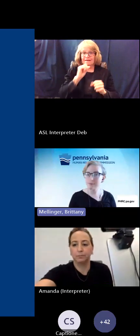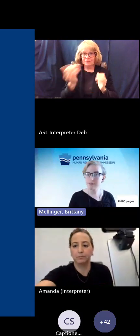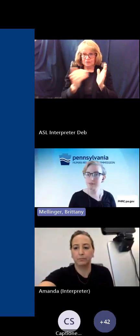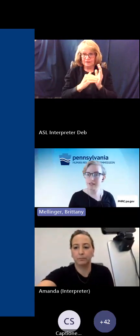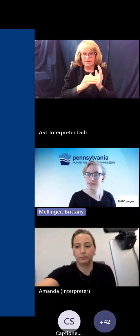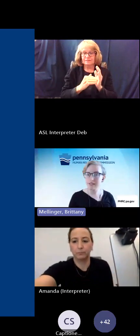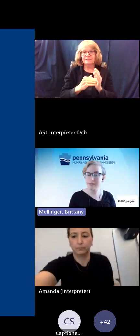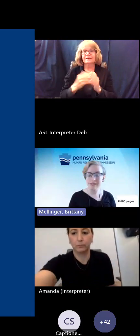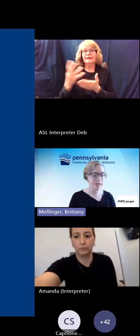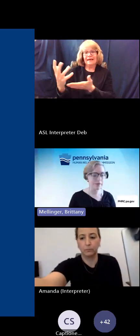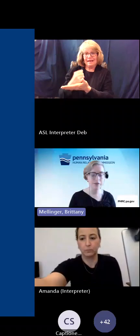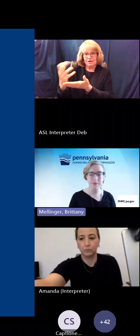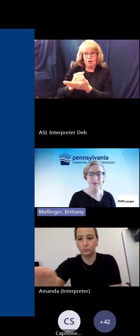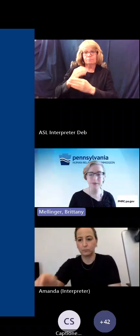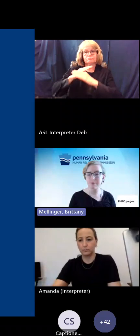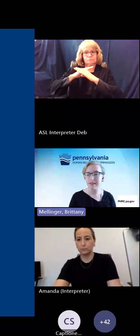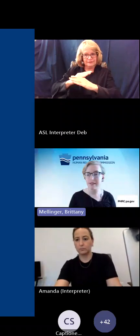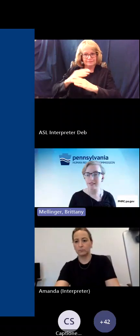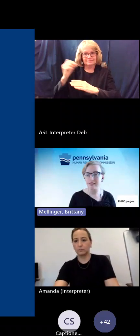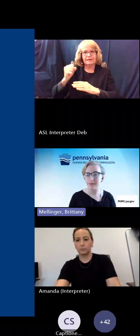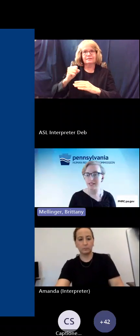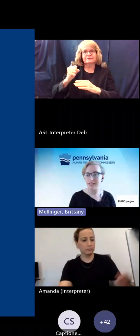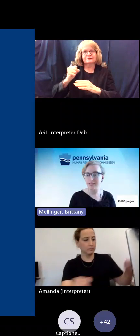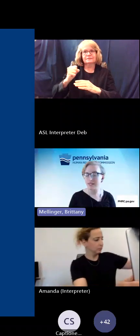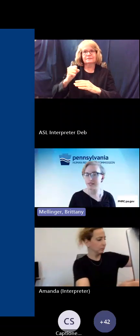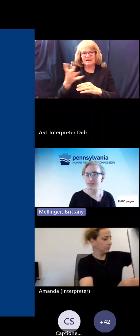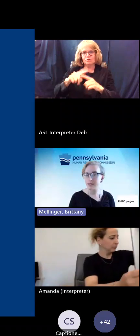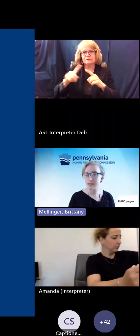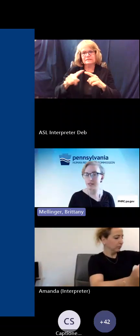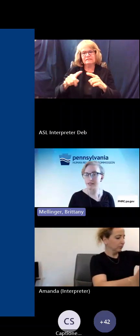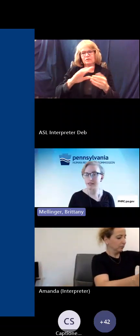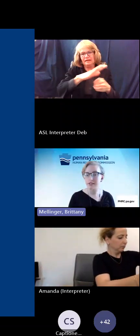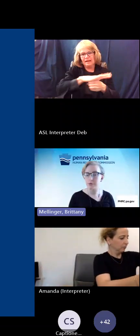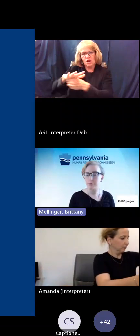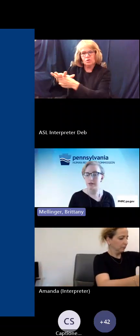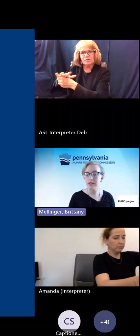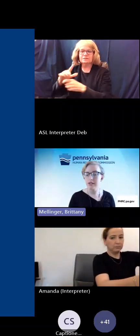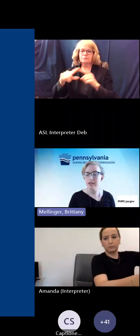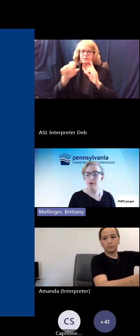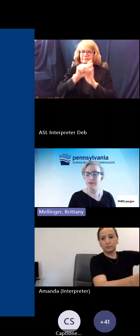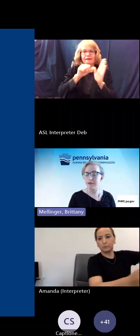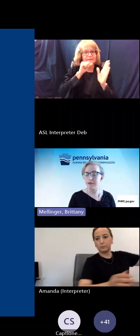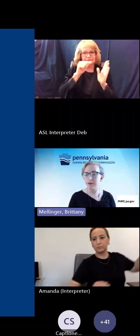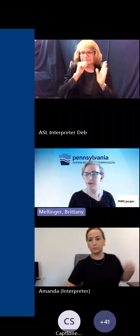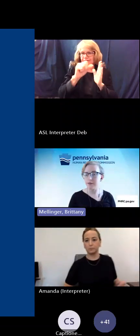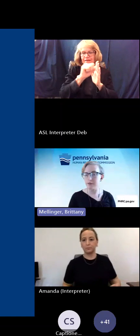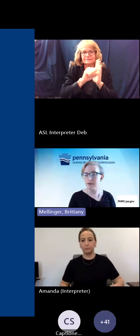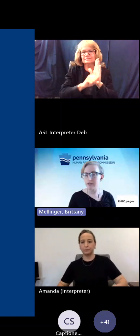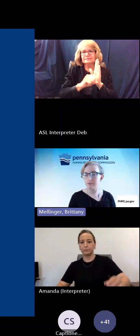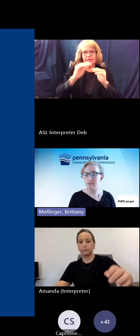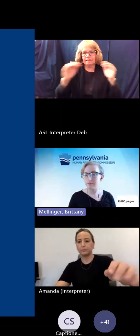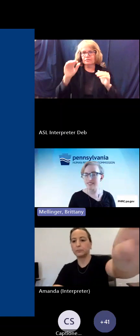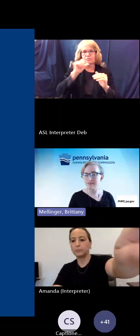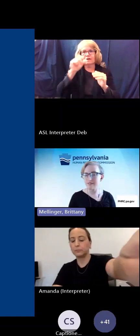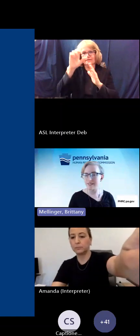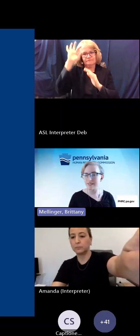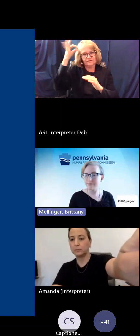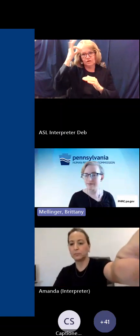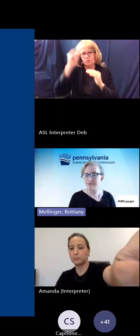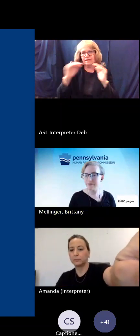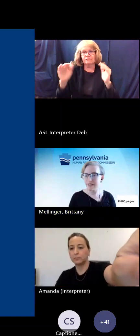of income is protected in several municipalities throughout the state, but that's actually not at the state or federal level. But that's a